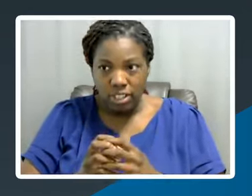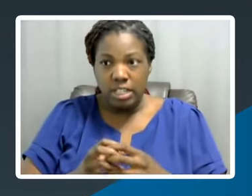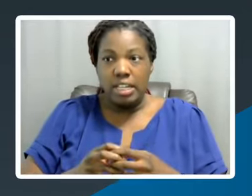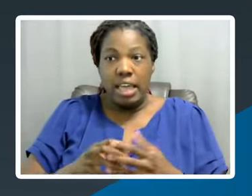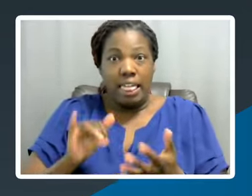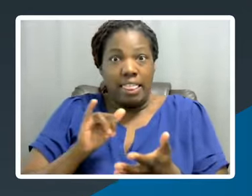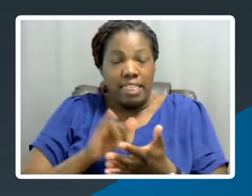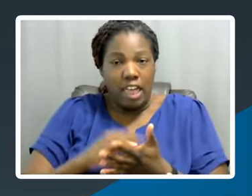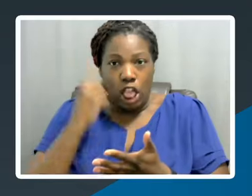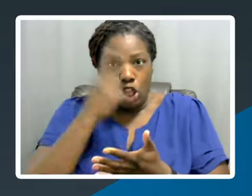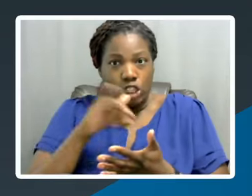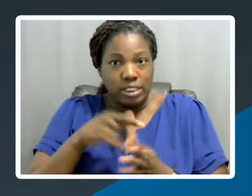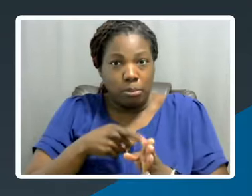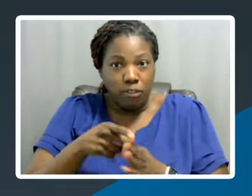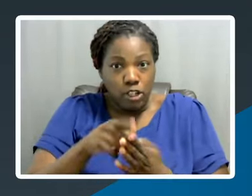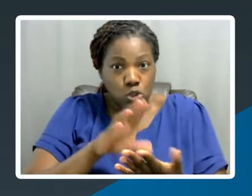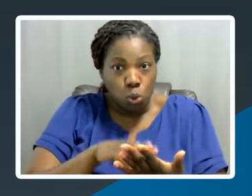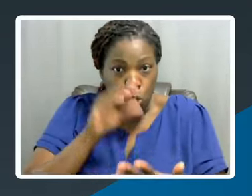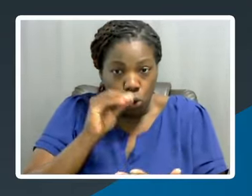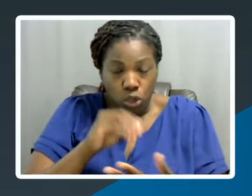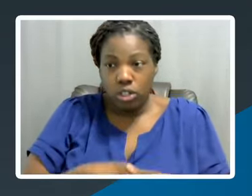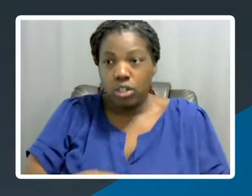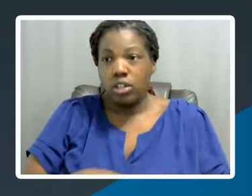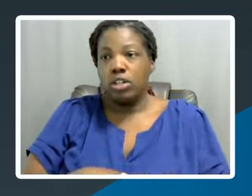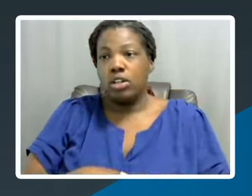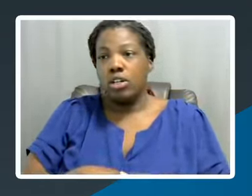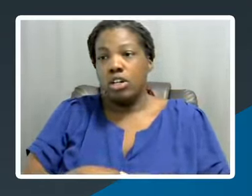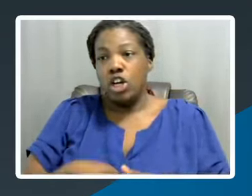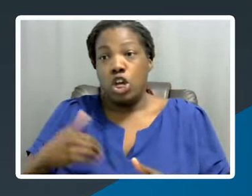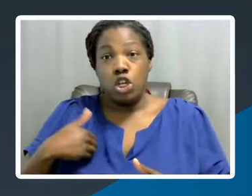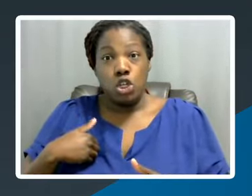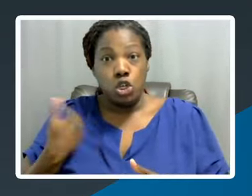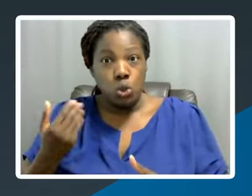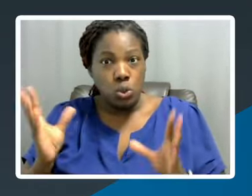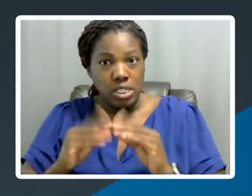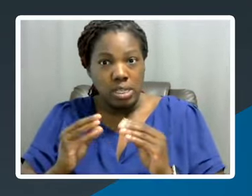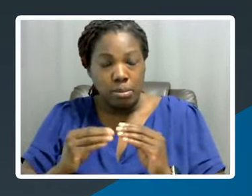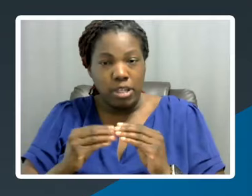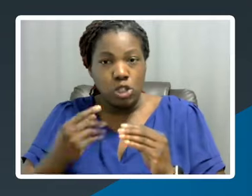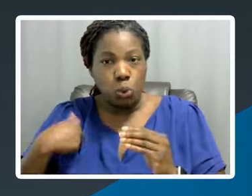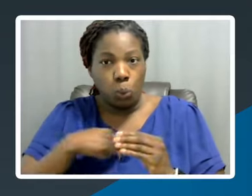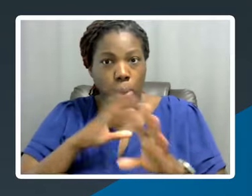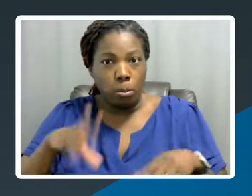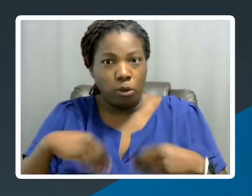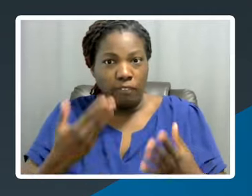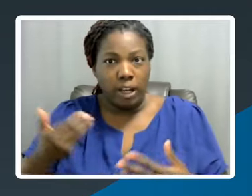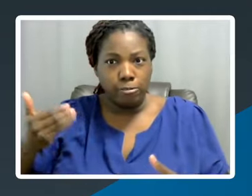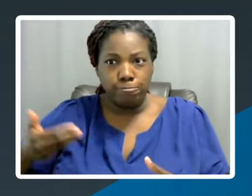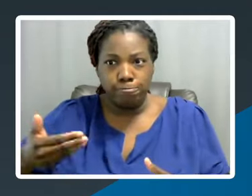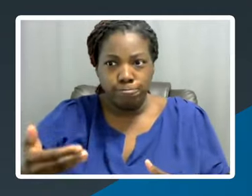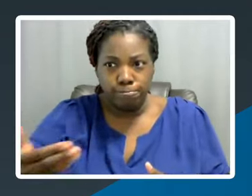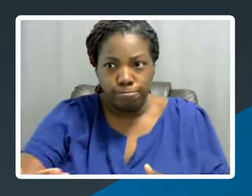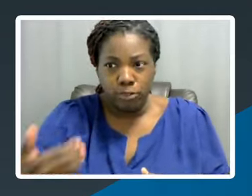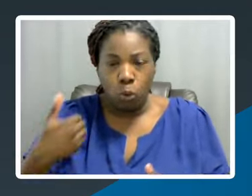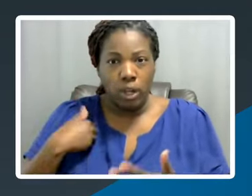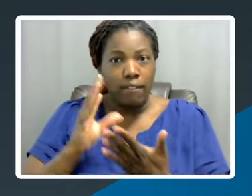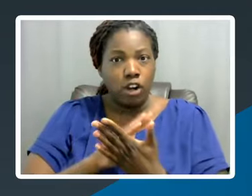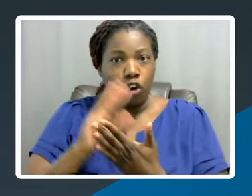It takes the shape of youth summits that we offer throughout the year. We also have curriculum that's aligned